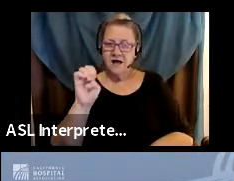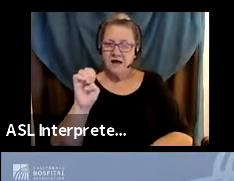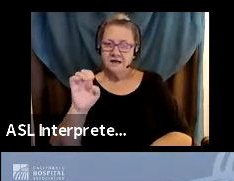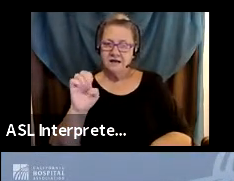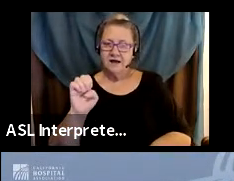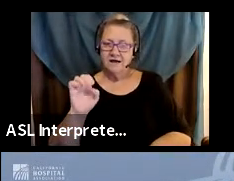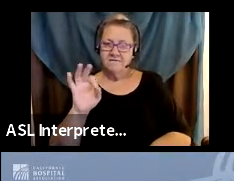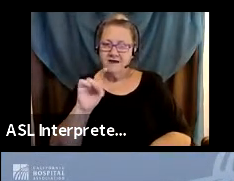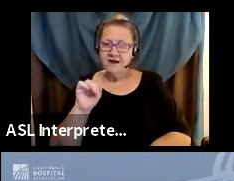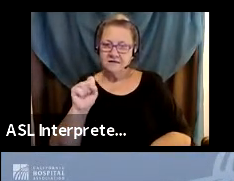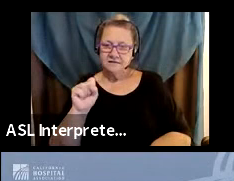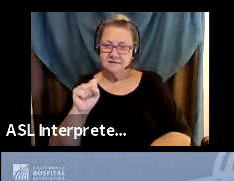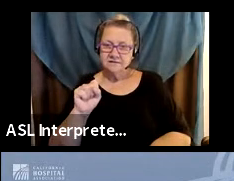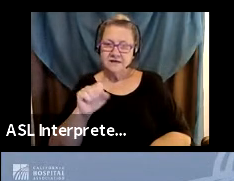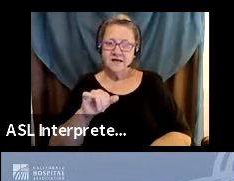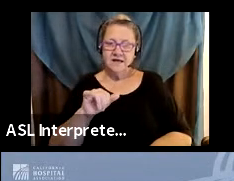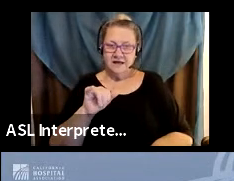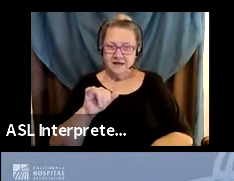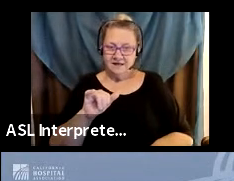whole situation was detected.